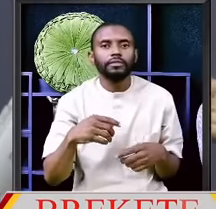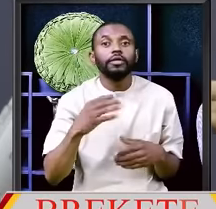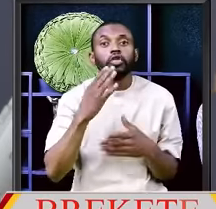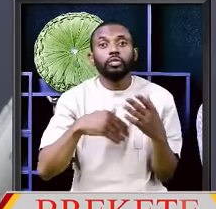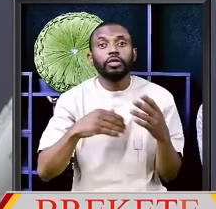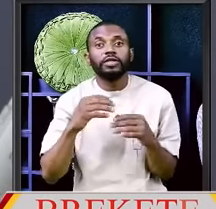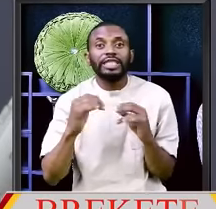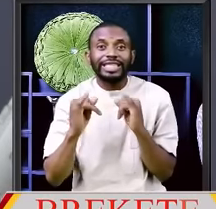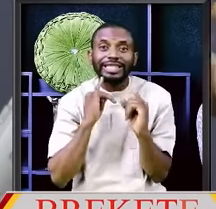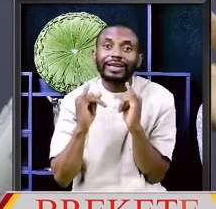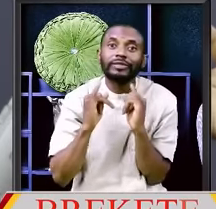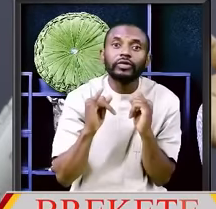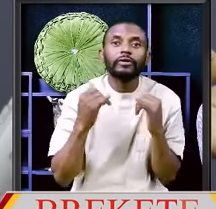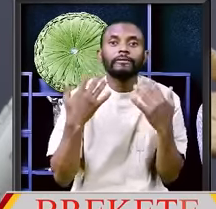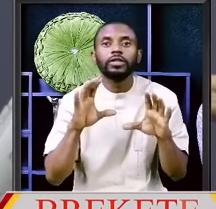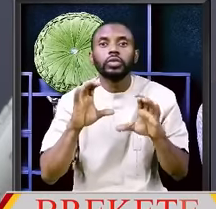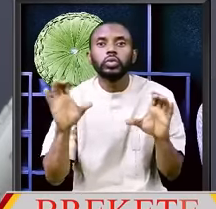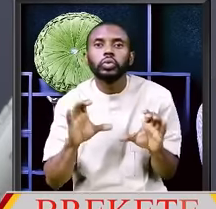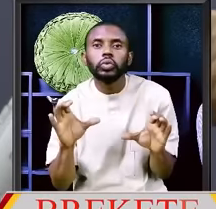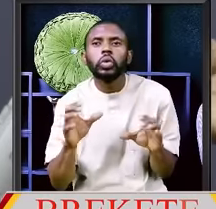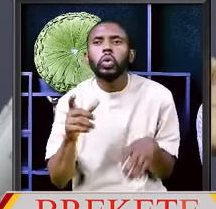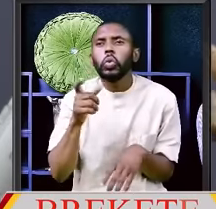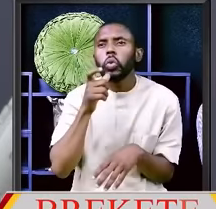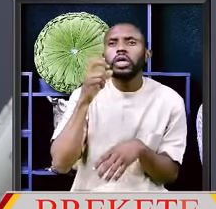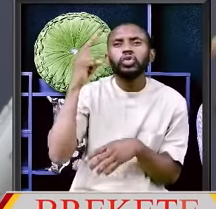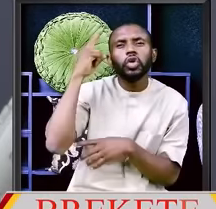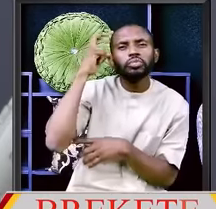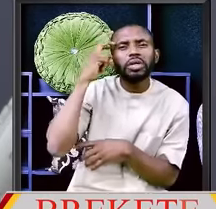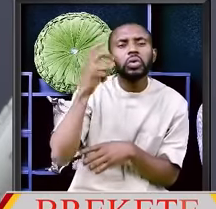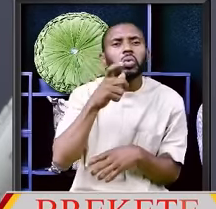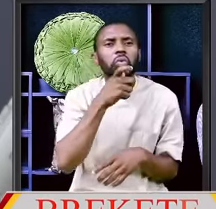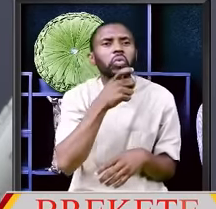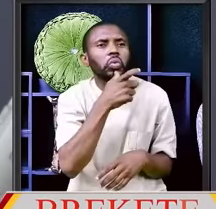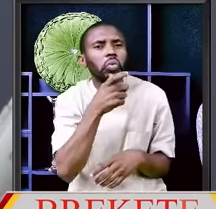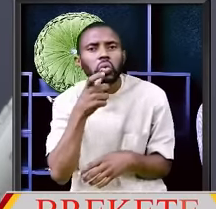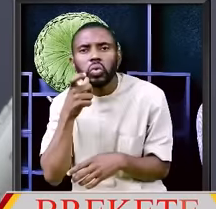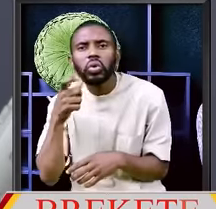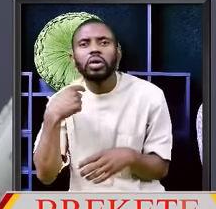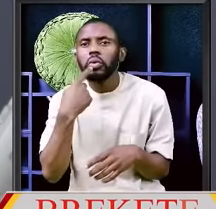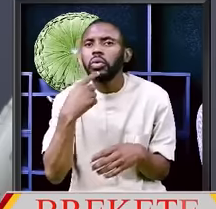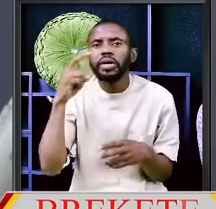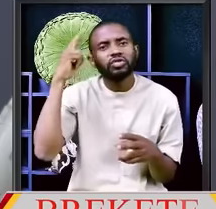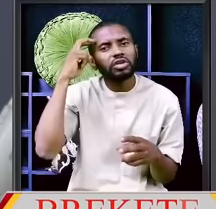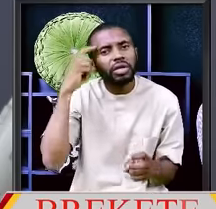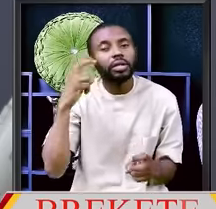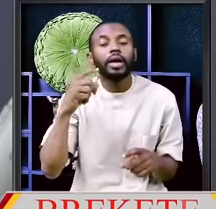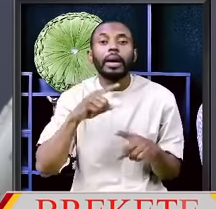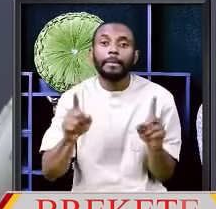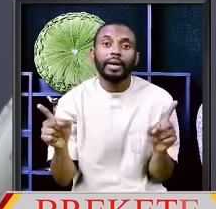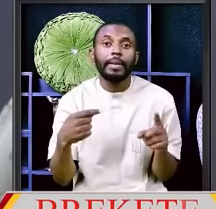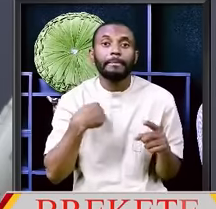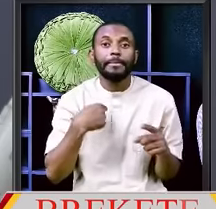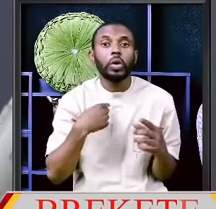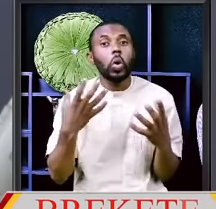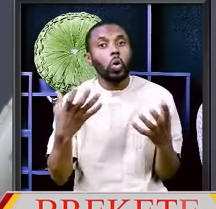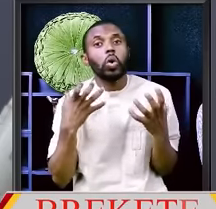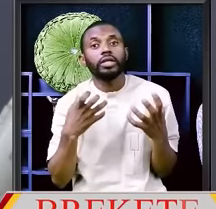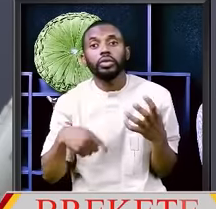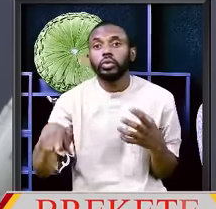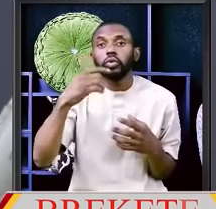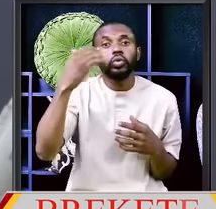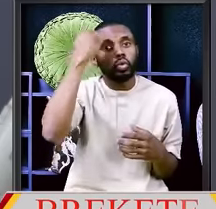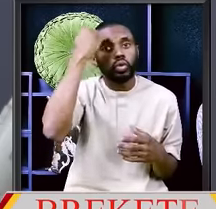Some of the interviews where they do, who then they suspect, who and who and who. But I want make una know, say